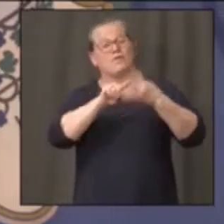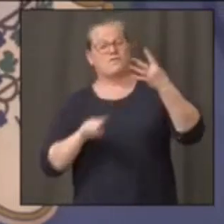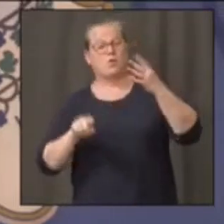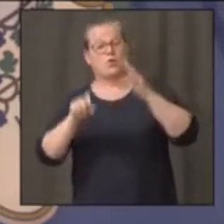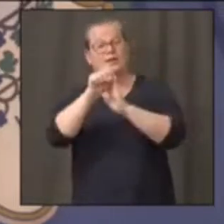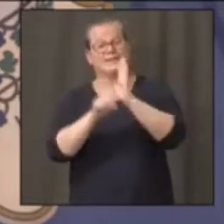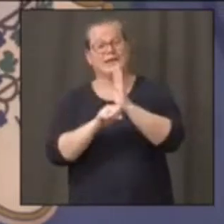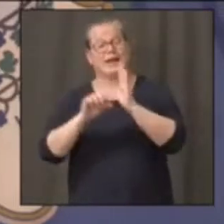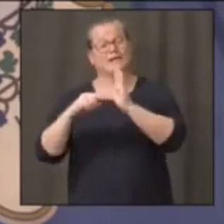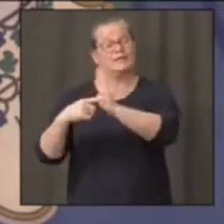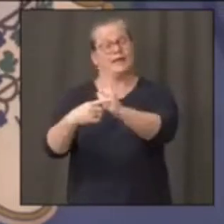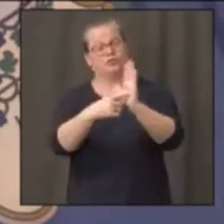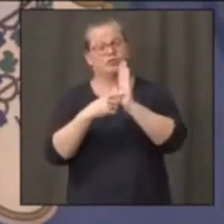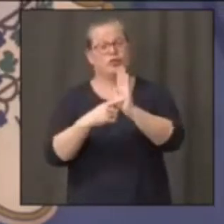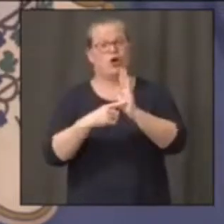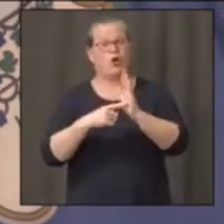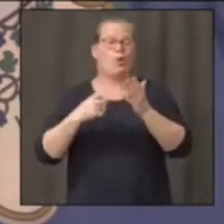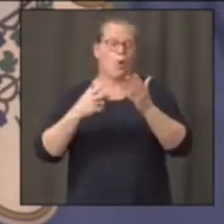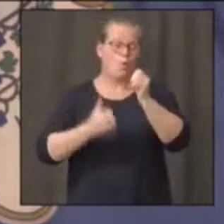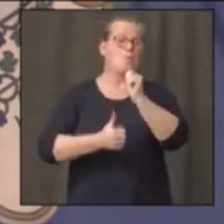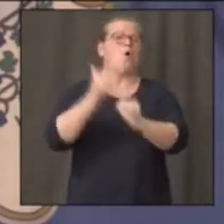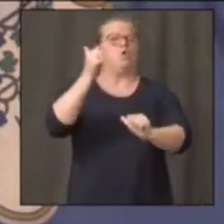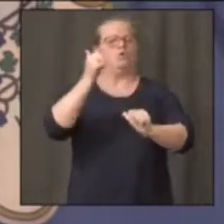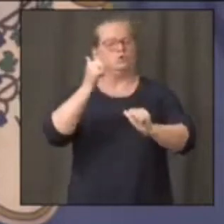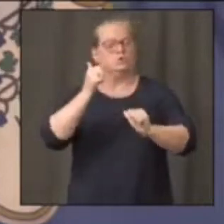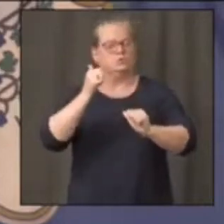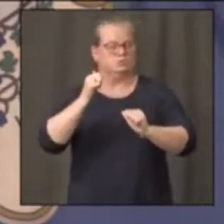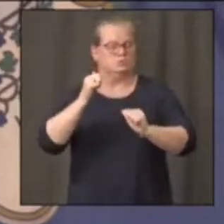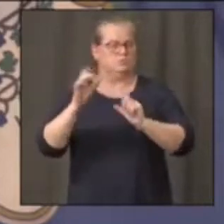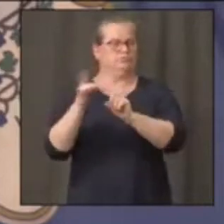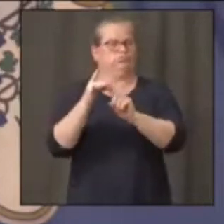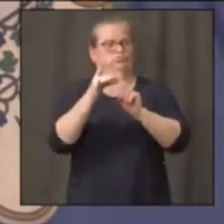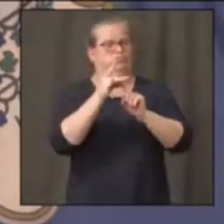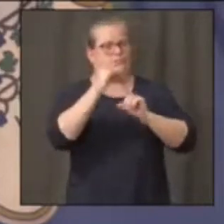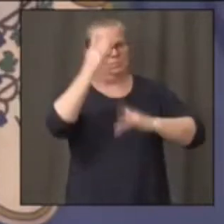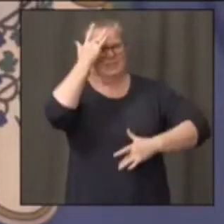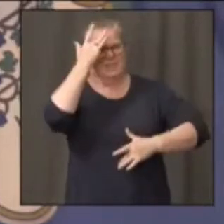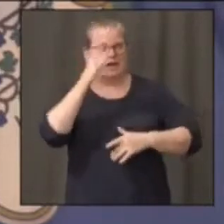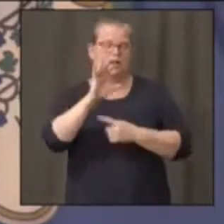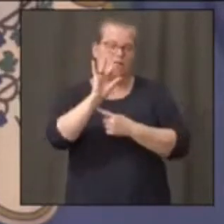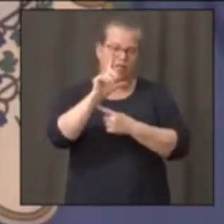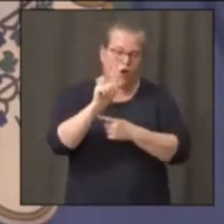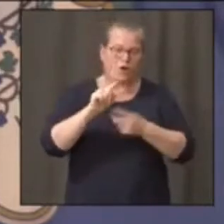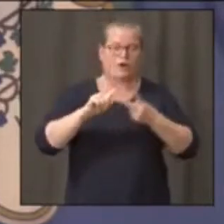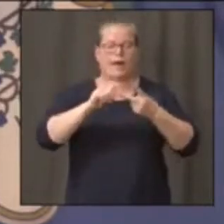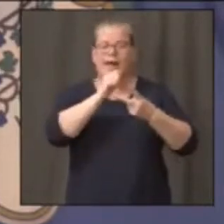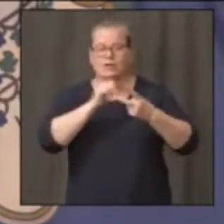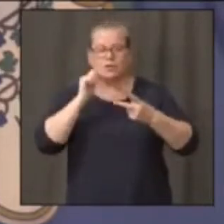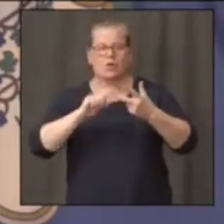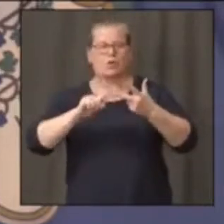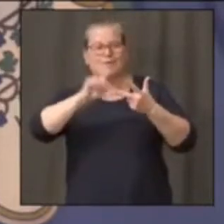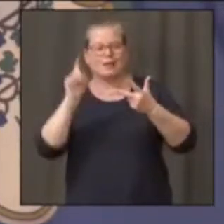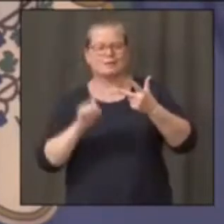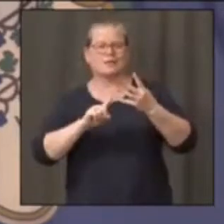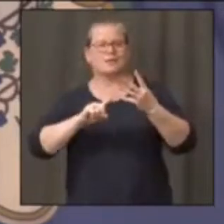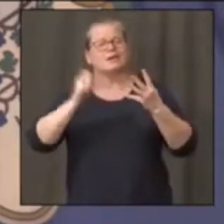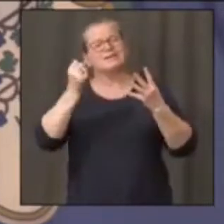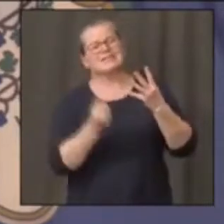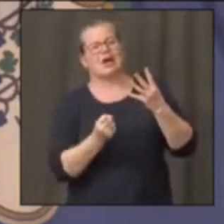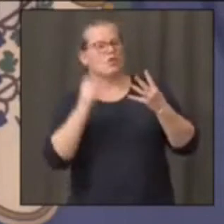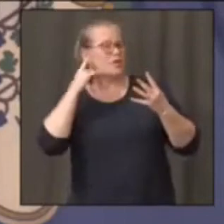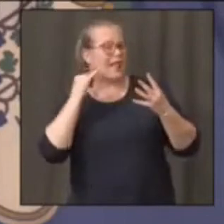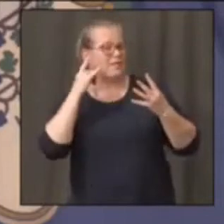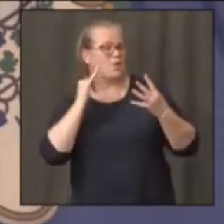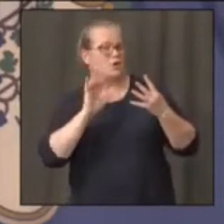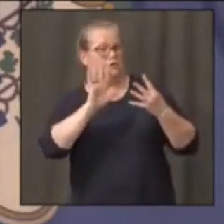country right now. Florida, Texas, Arizona, and California, which is really Southern California. So what they're doing is